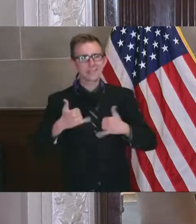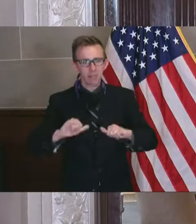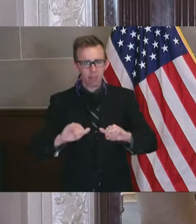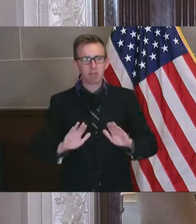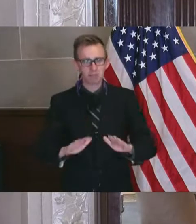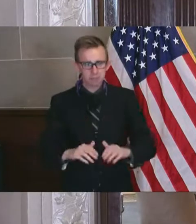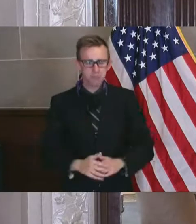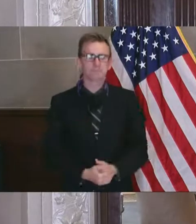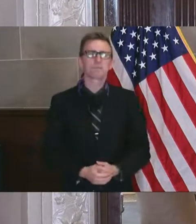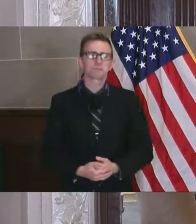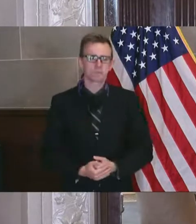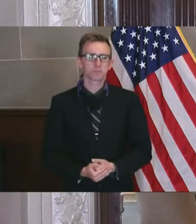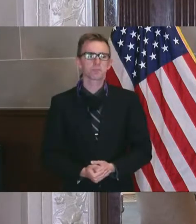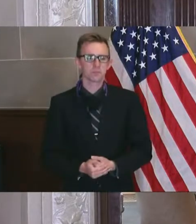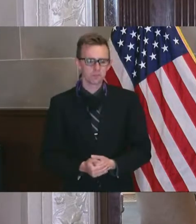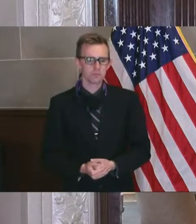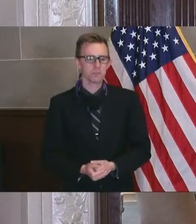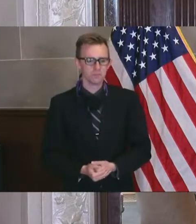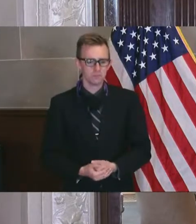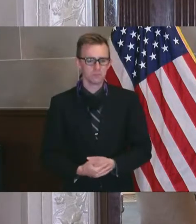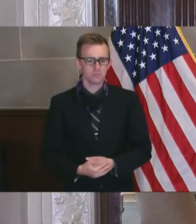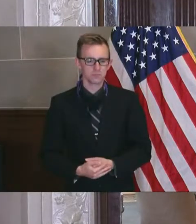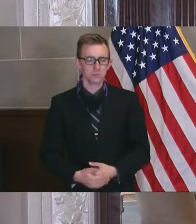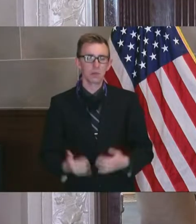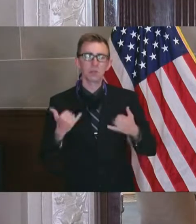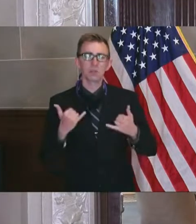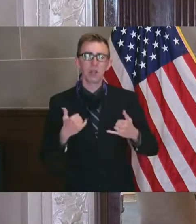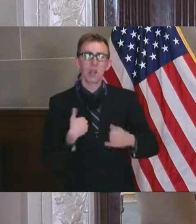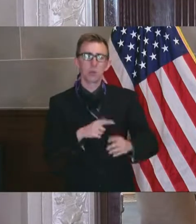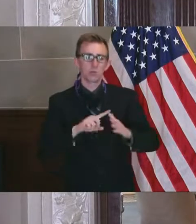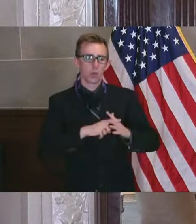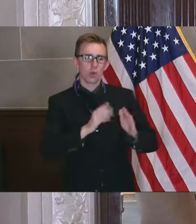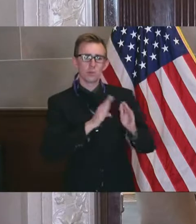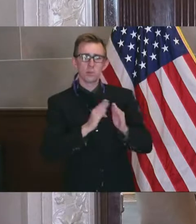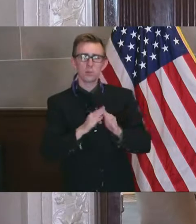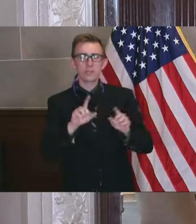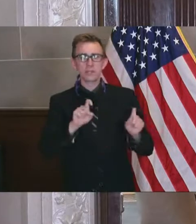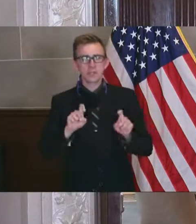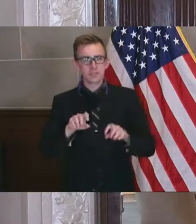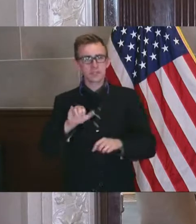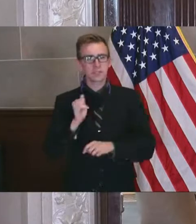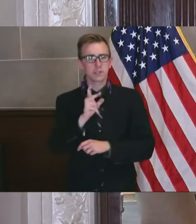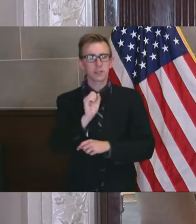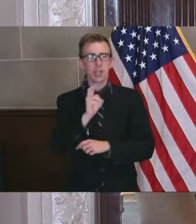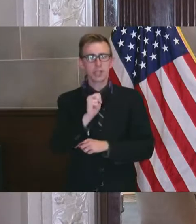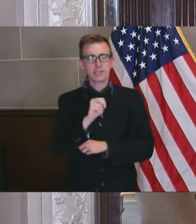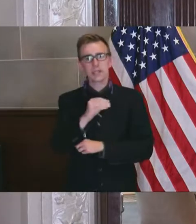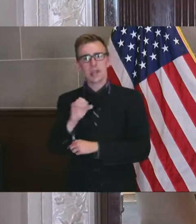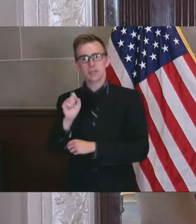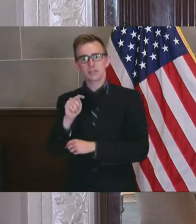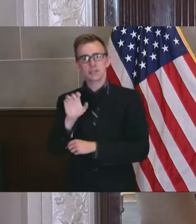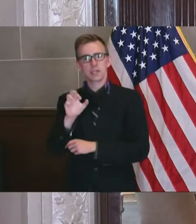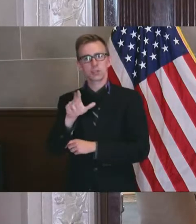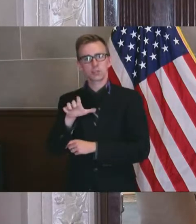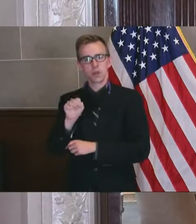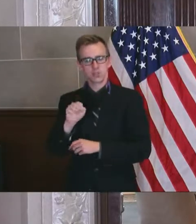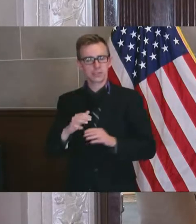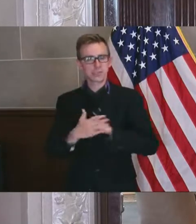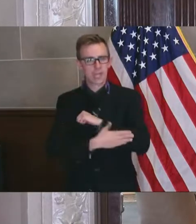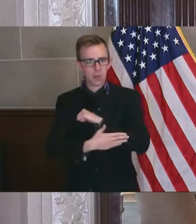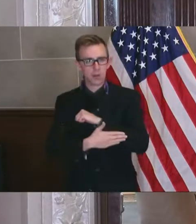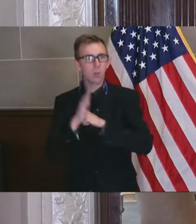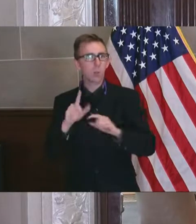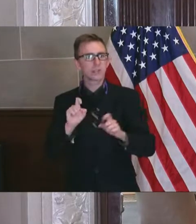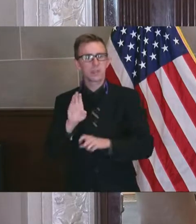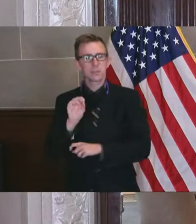basis. And today, we started community testing in Jackson and St. Charles counties, and we'll be testing in